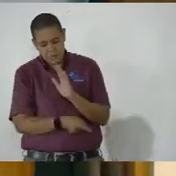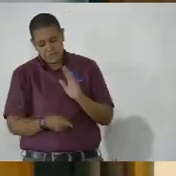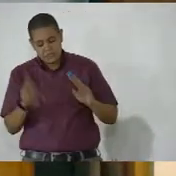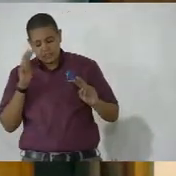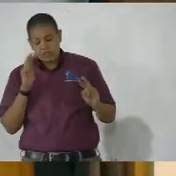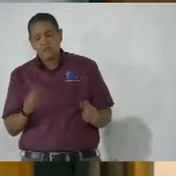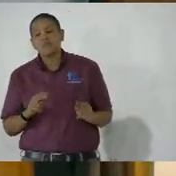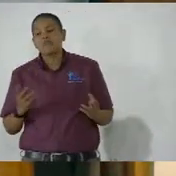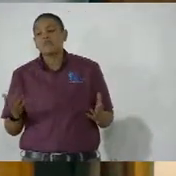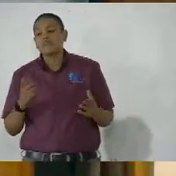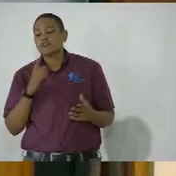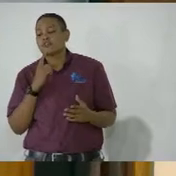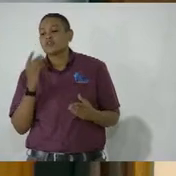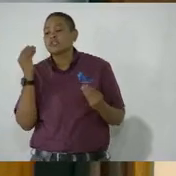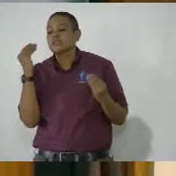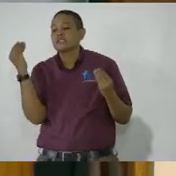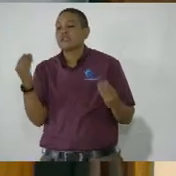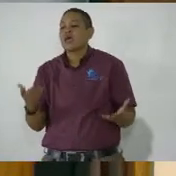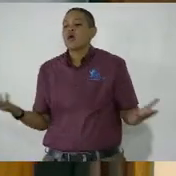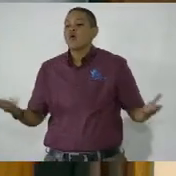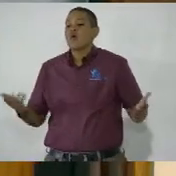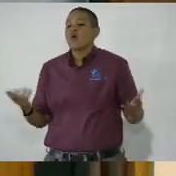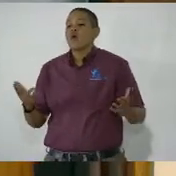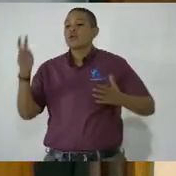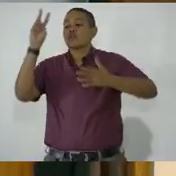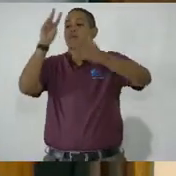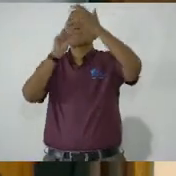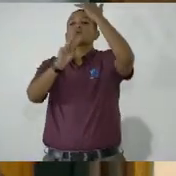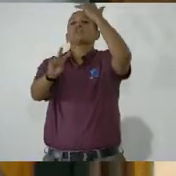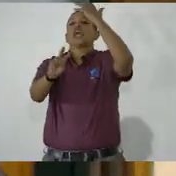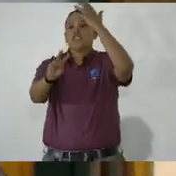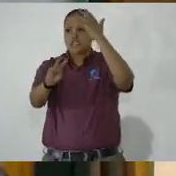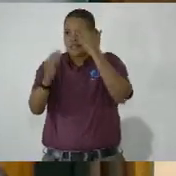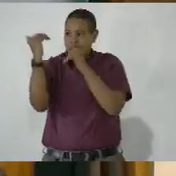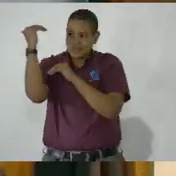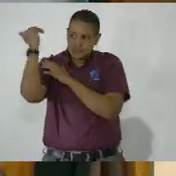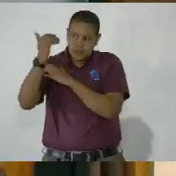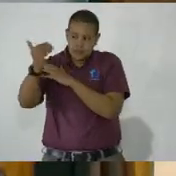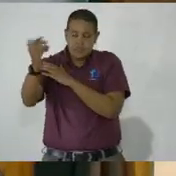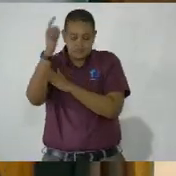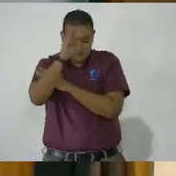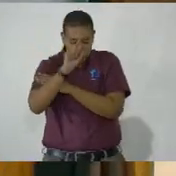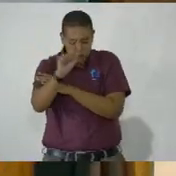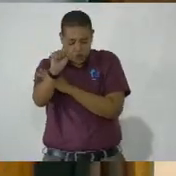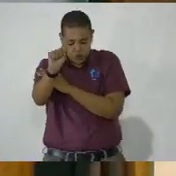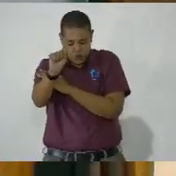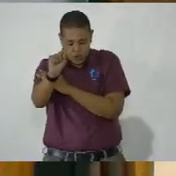Speaker, to indicate what are the projections for